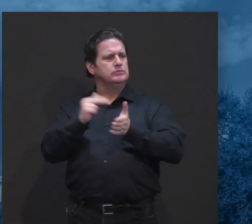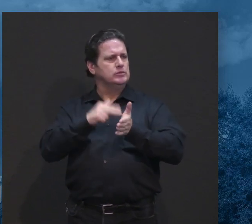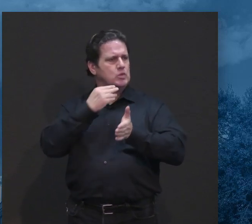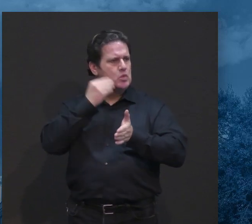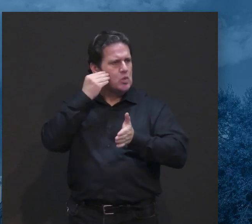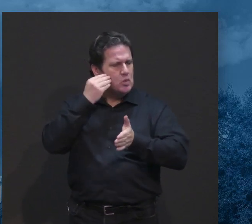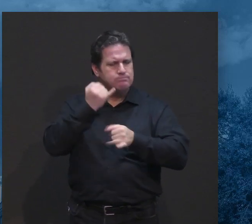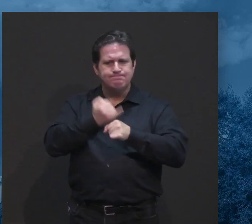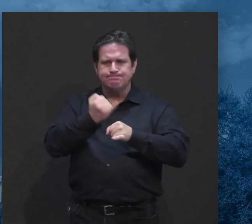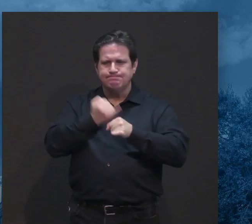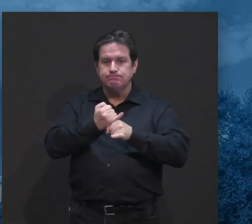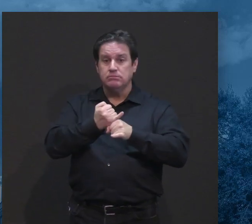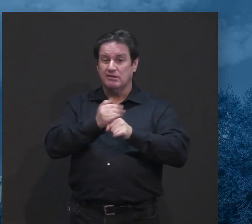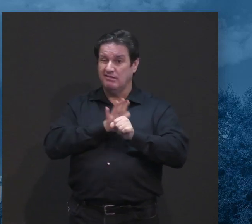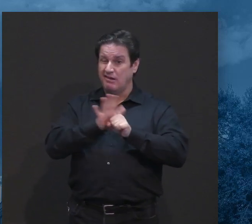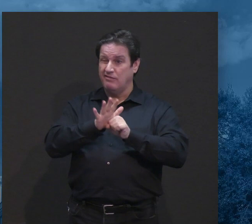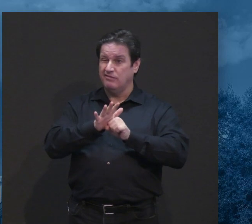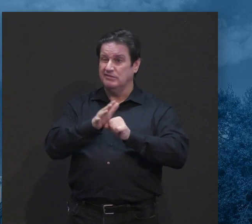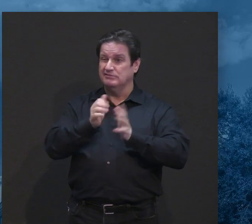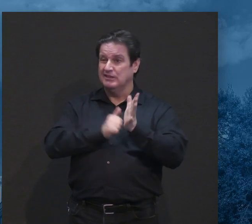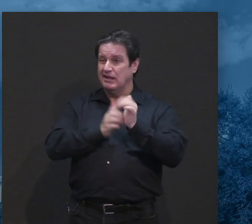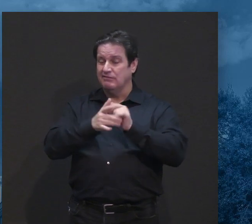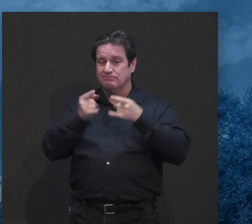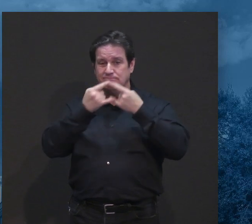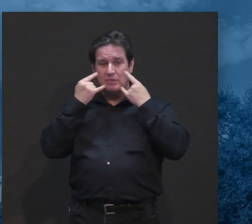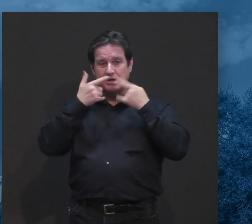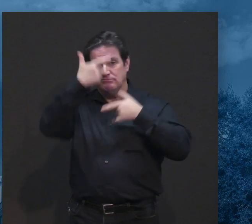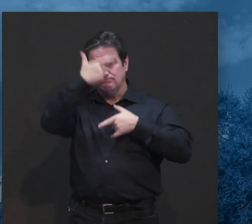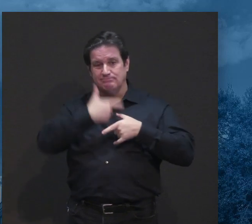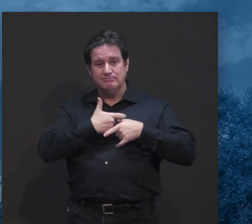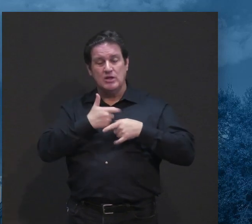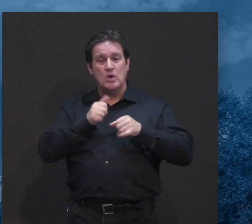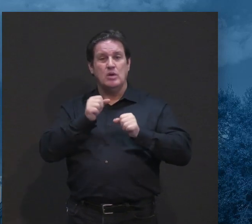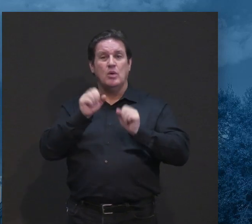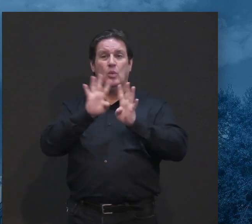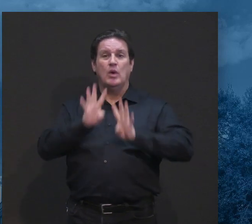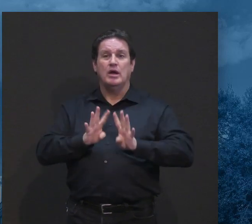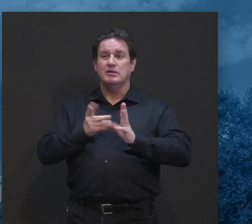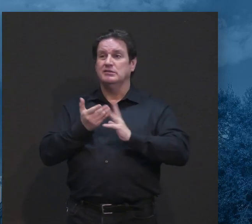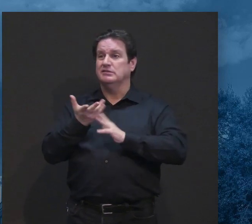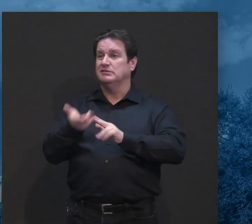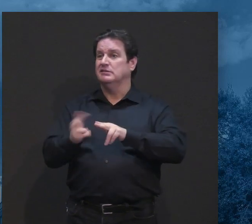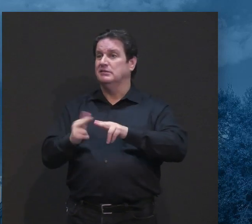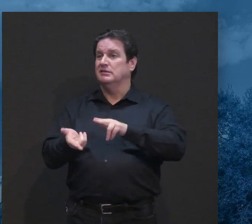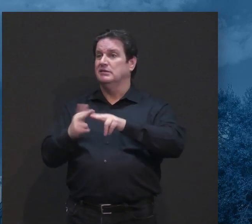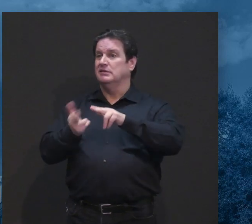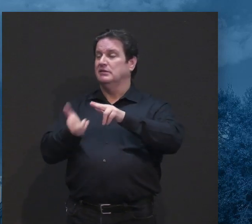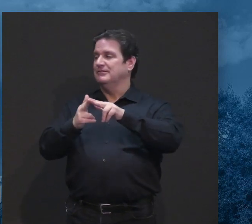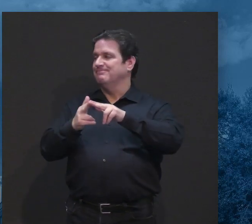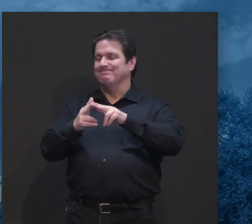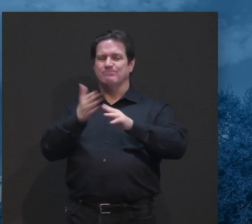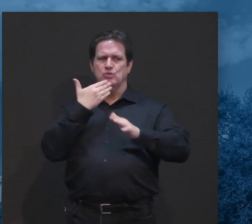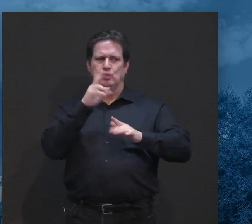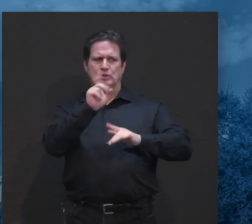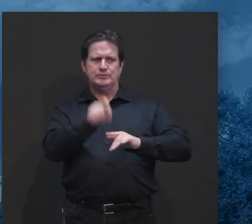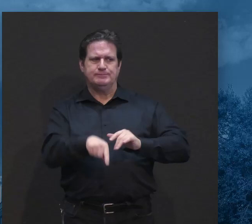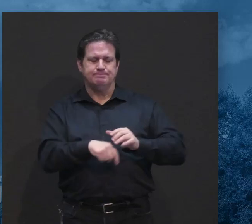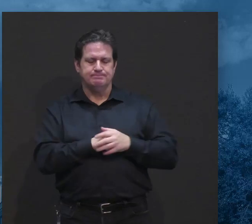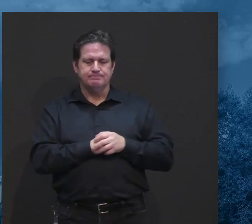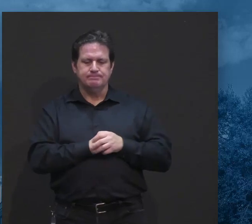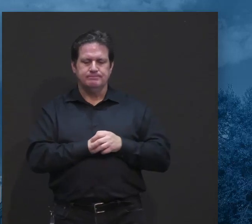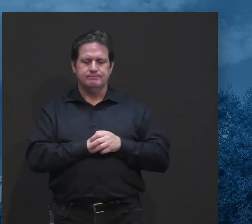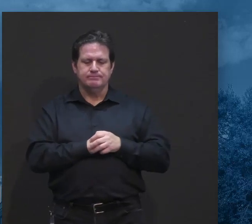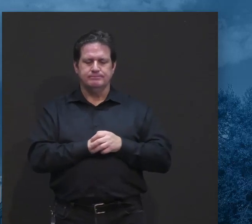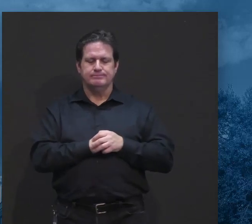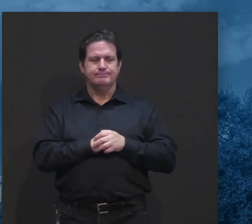facilities, and will there be enough PPE for facilities in the winter as cases are on the rise? Yeah, thank you. That's a great question. In fact,